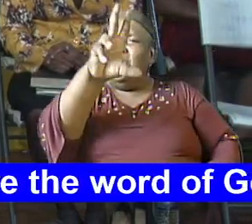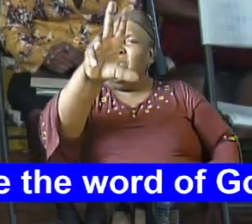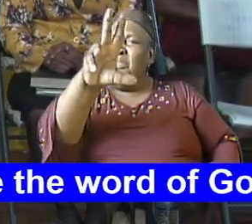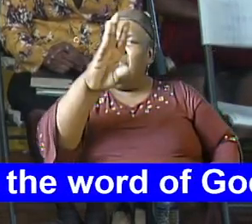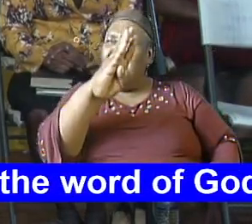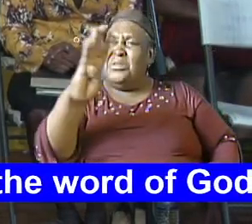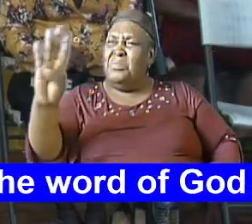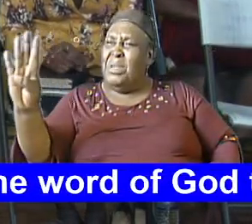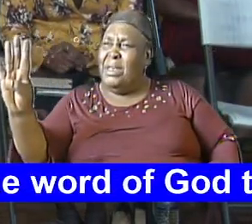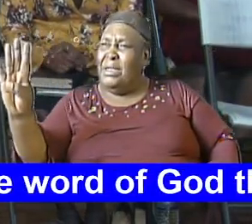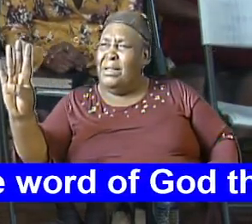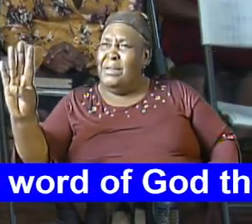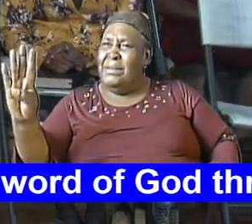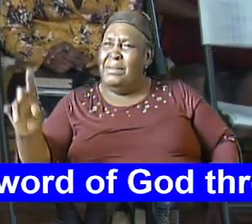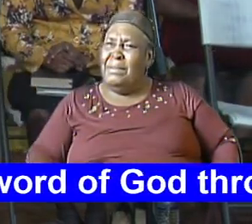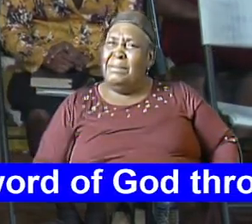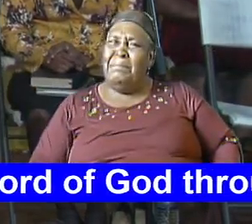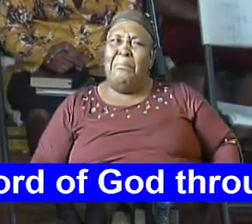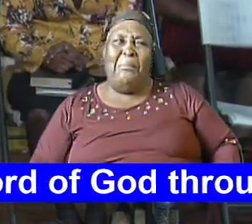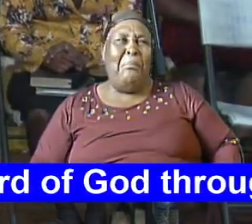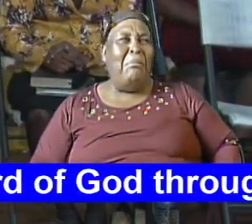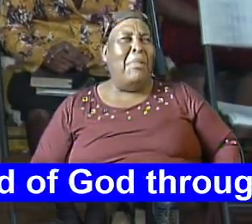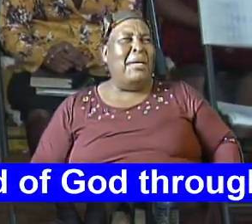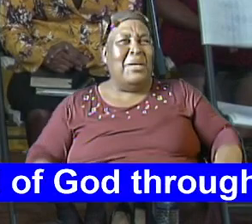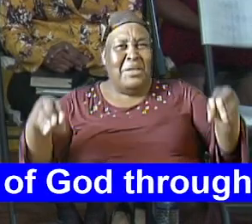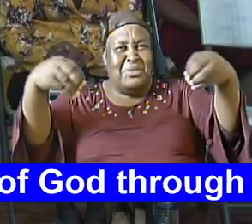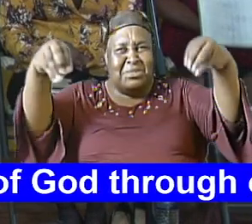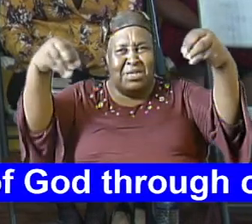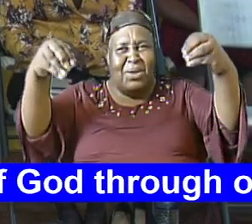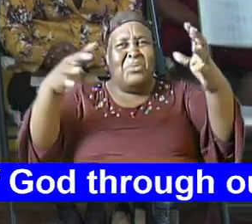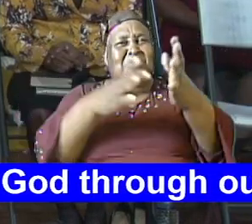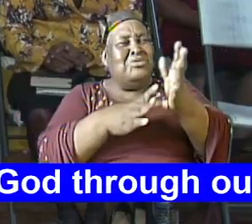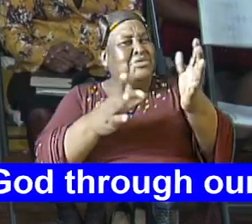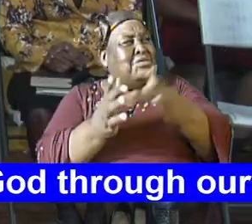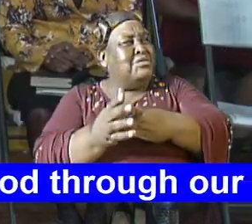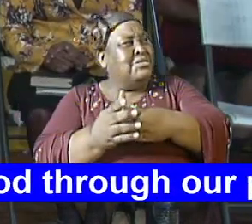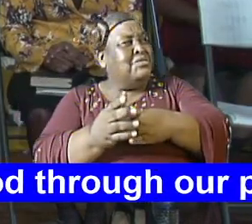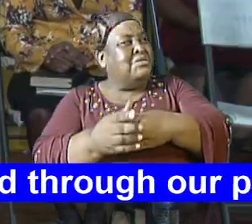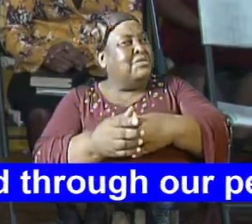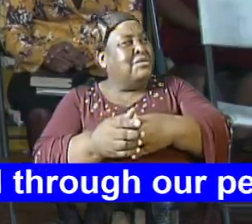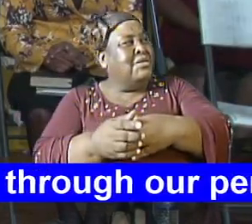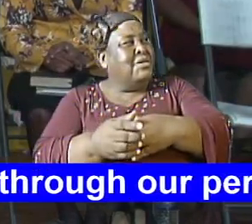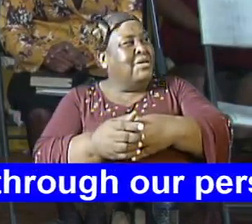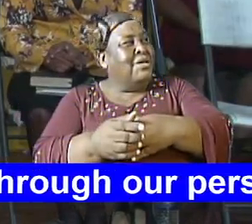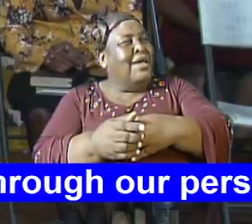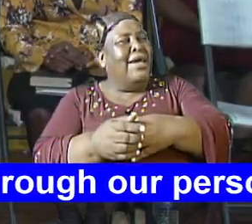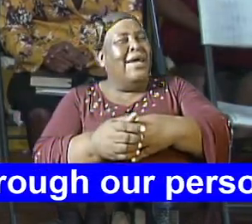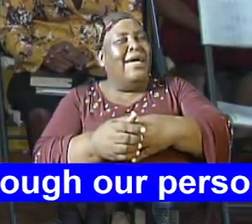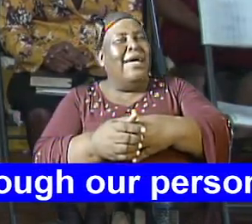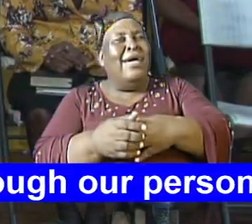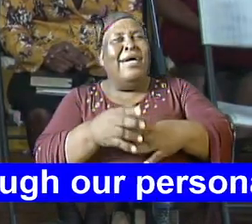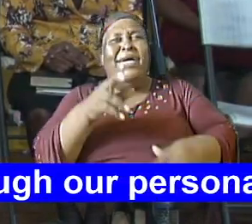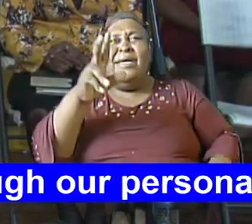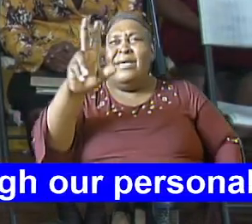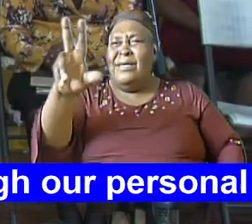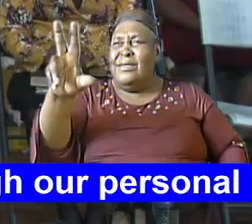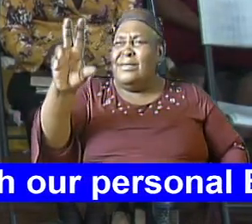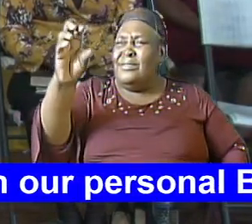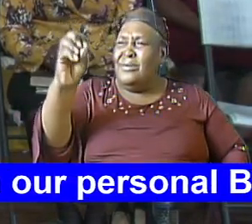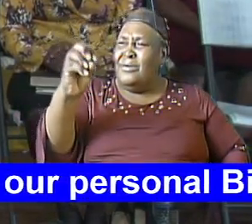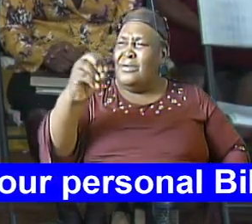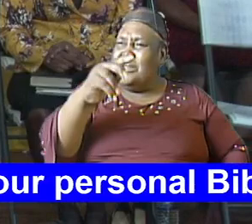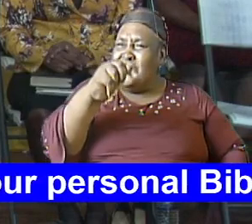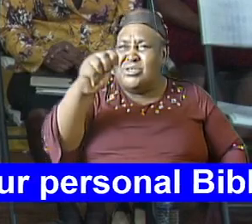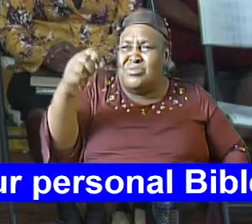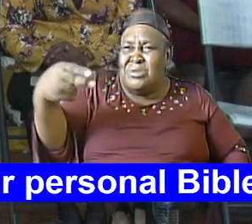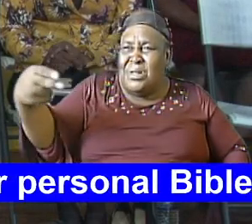on. All right. You pressure me. 30 trillion. Somebody come to me and say, 30